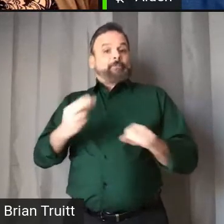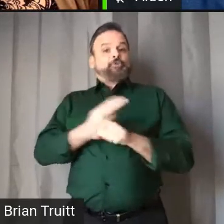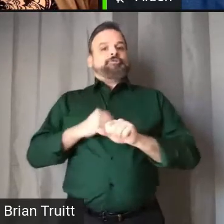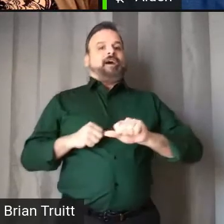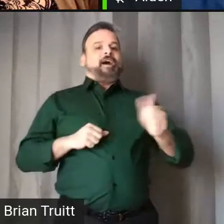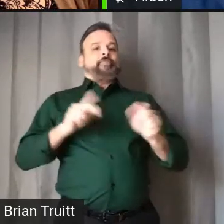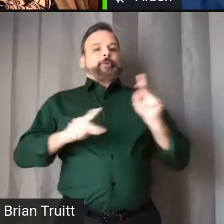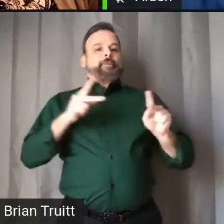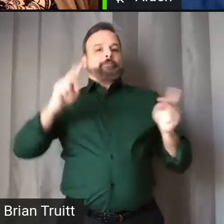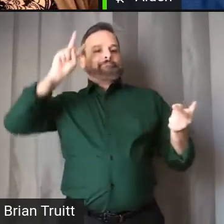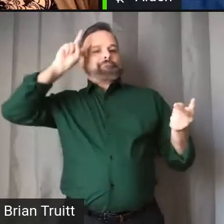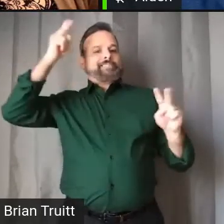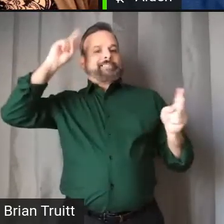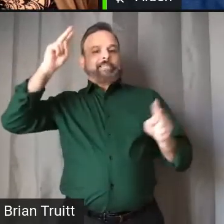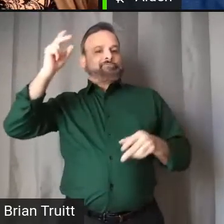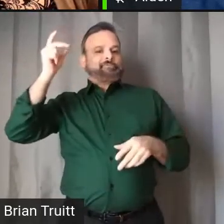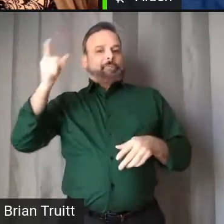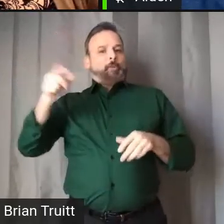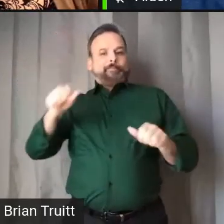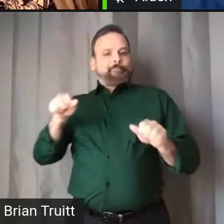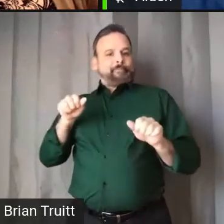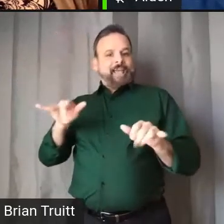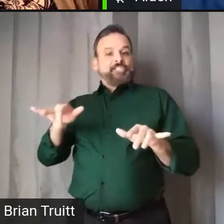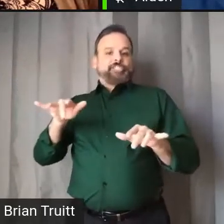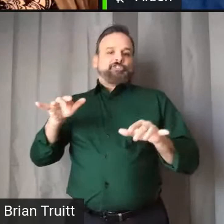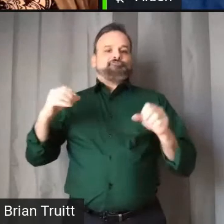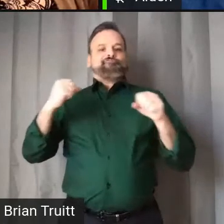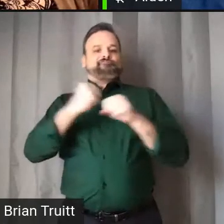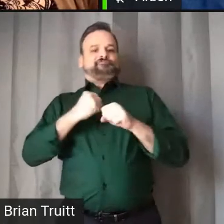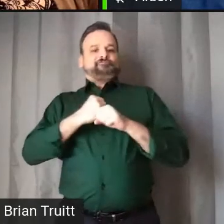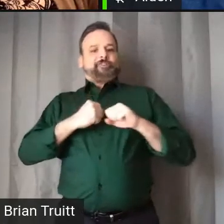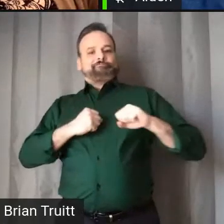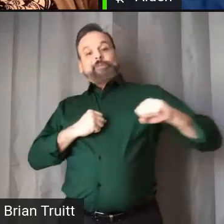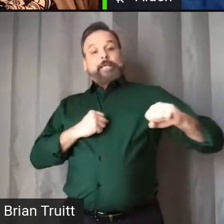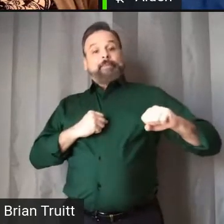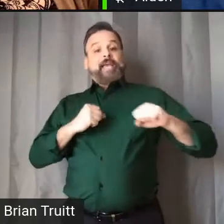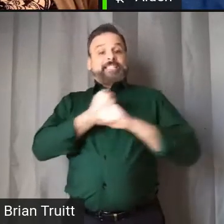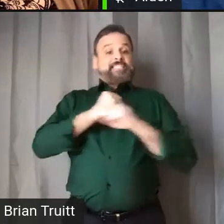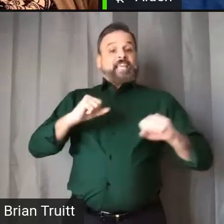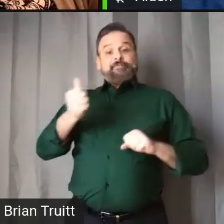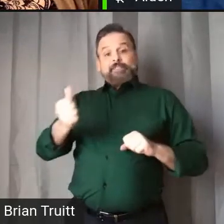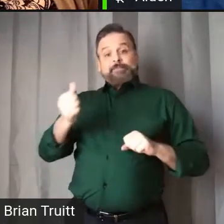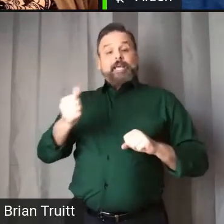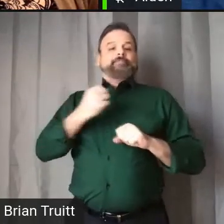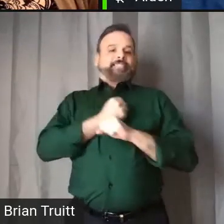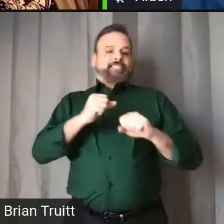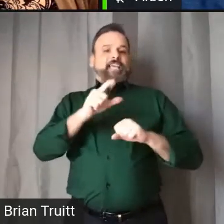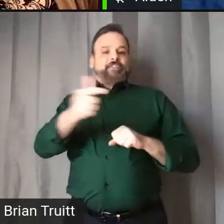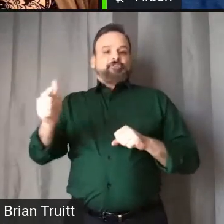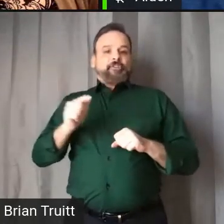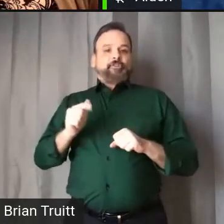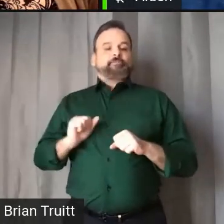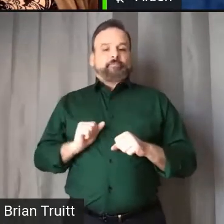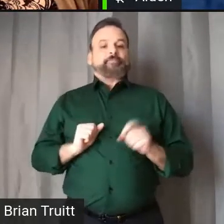people's misconceptions about magic to fight back and to save themselves and to save each other. Yeah,